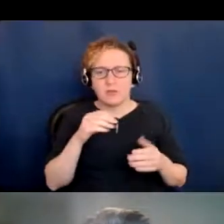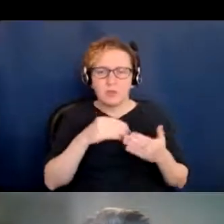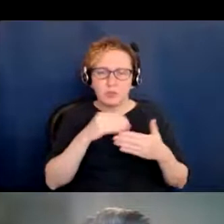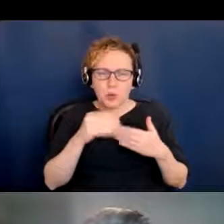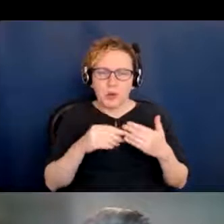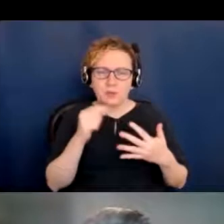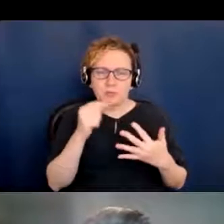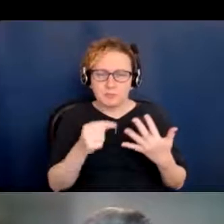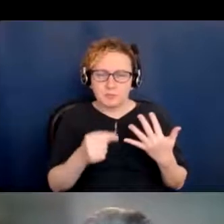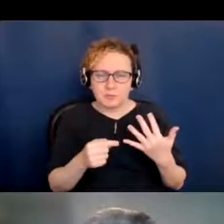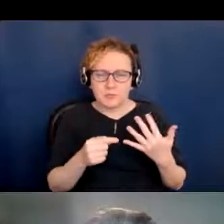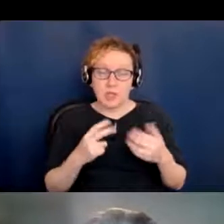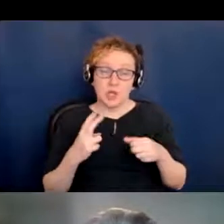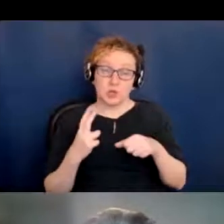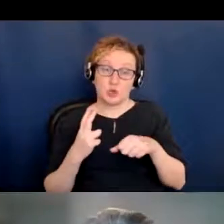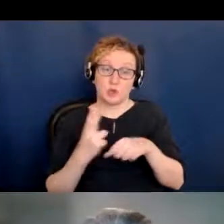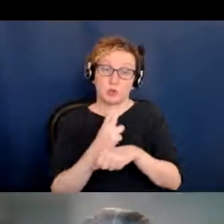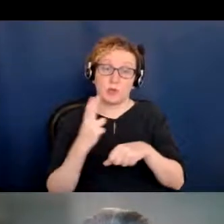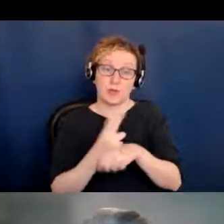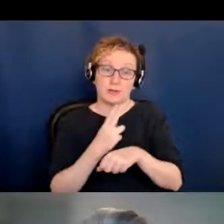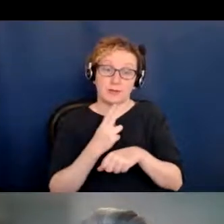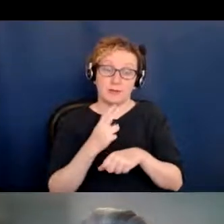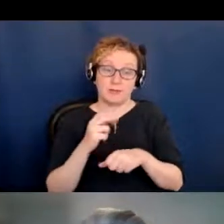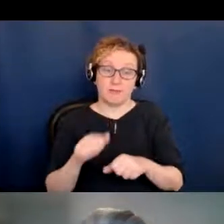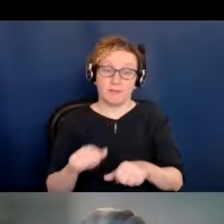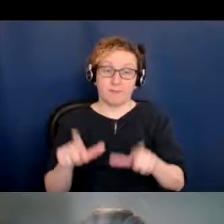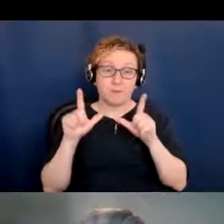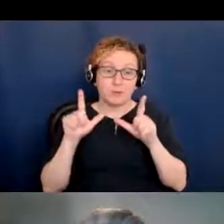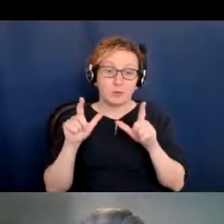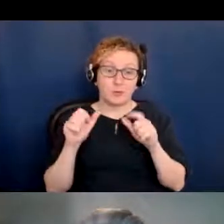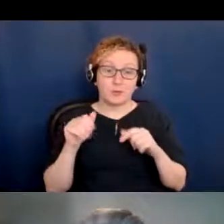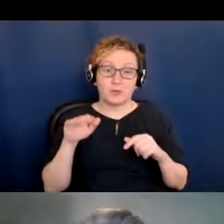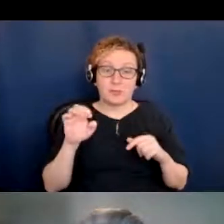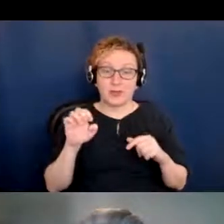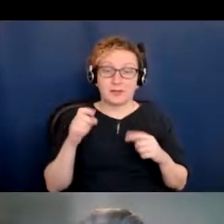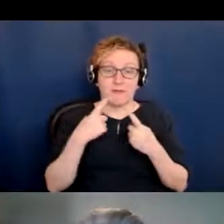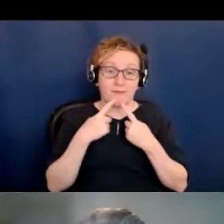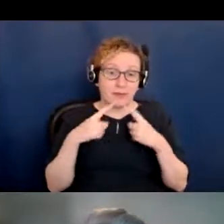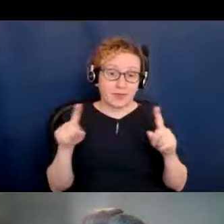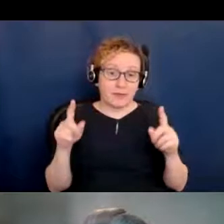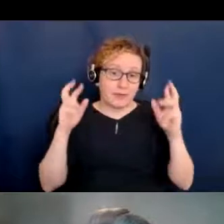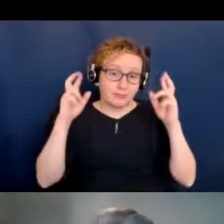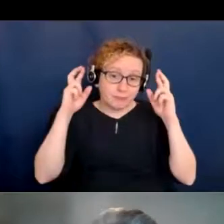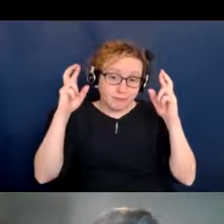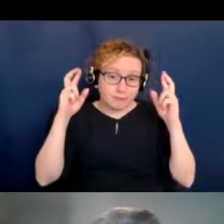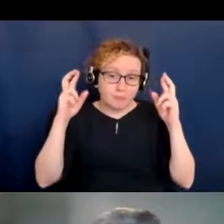utilizing, hopefully utilizing the virtual spaces effectively in order to do that.